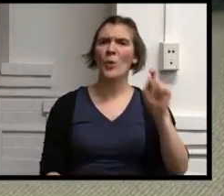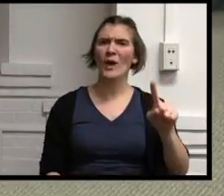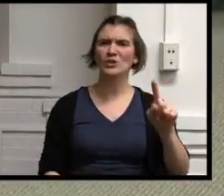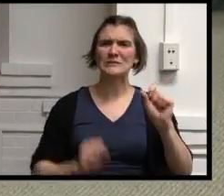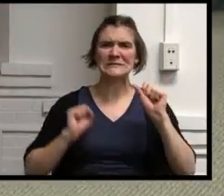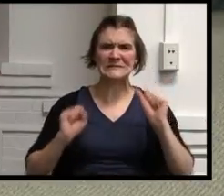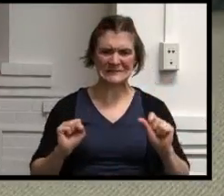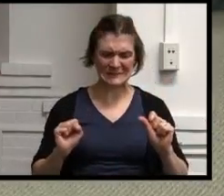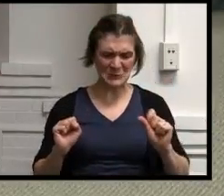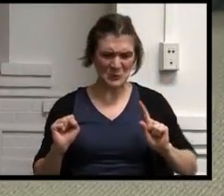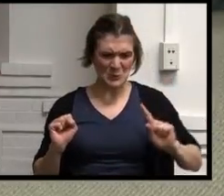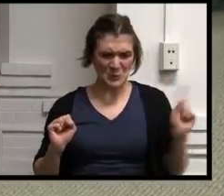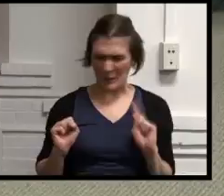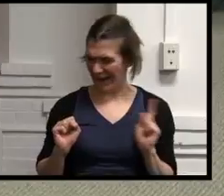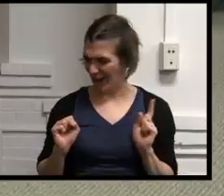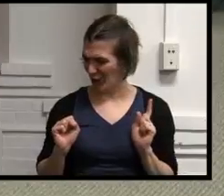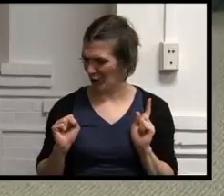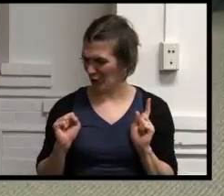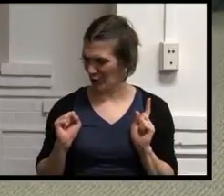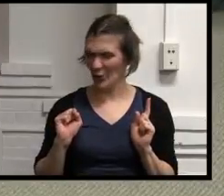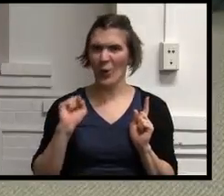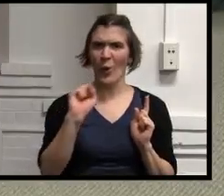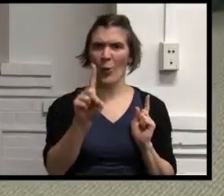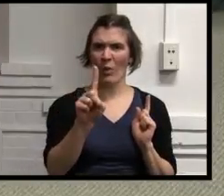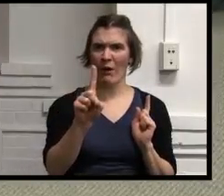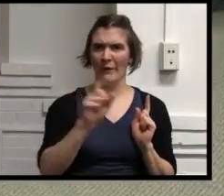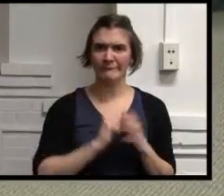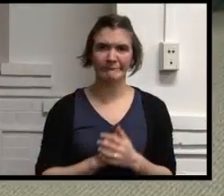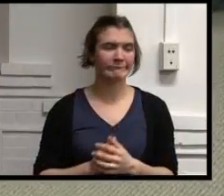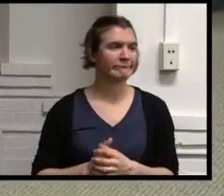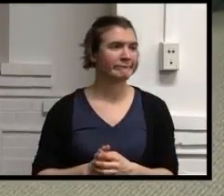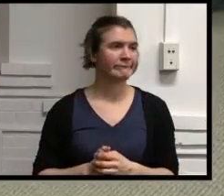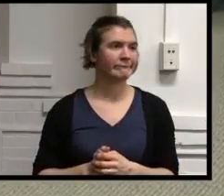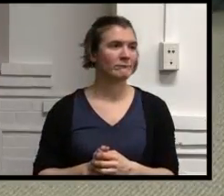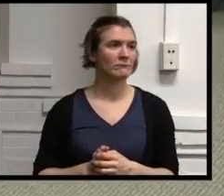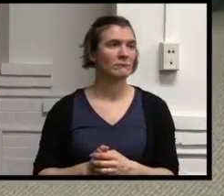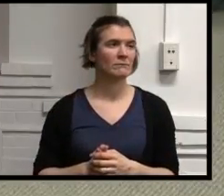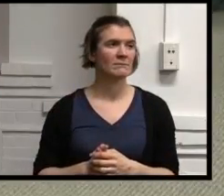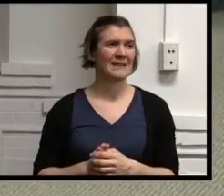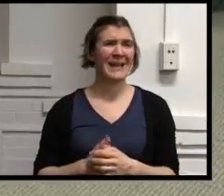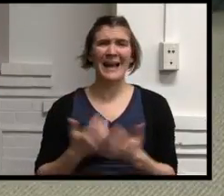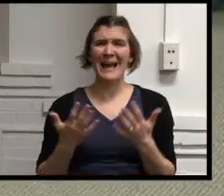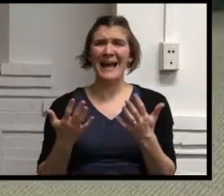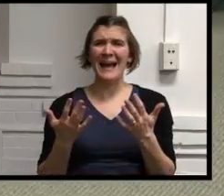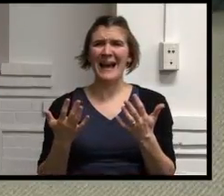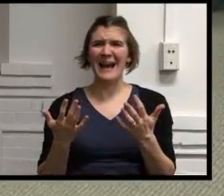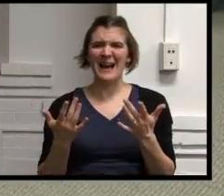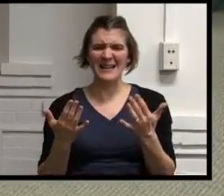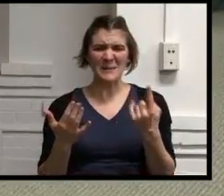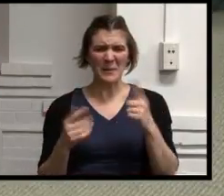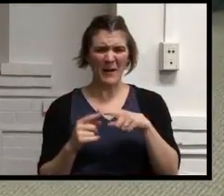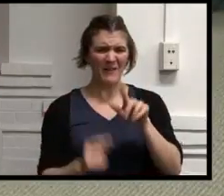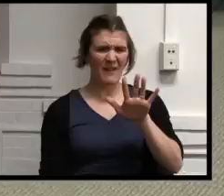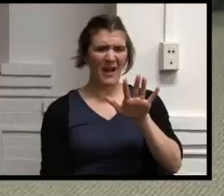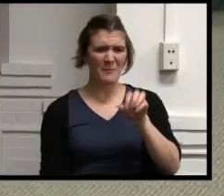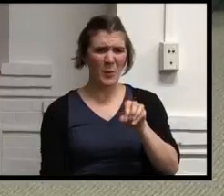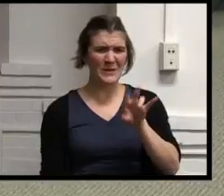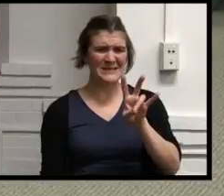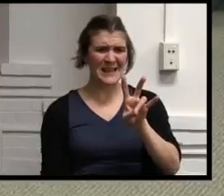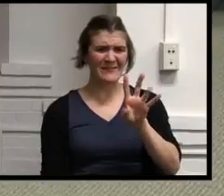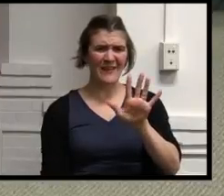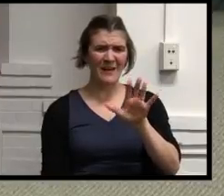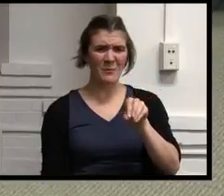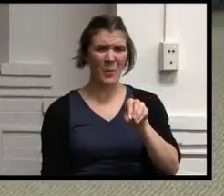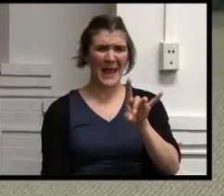can't find it. But I was looking for, and I think it's somewhere around 5.7, 5.8 million